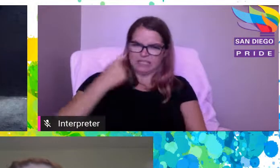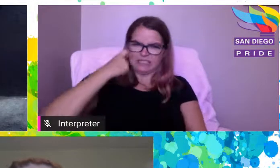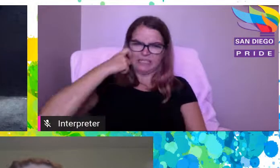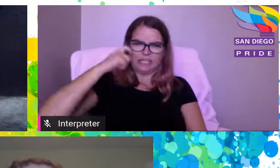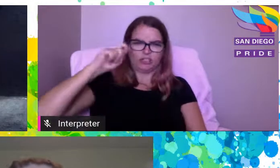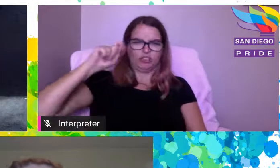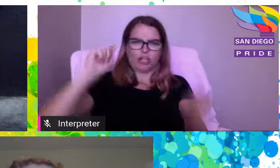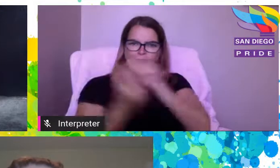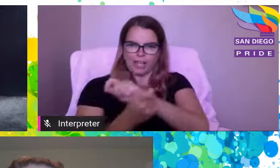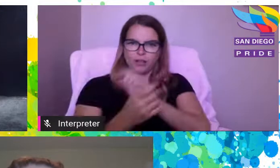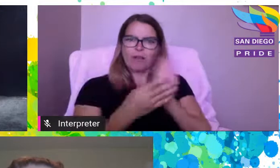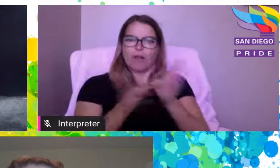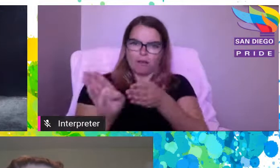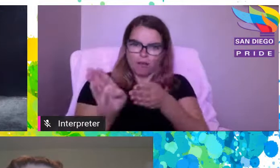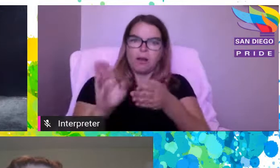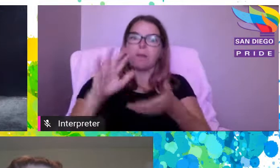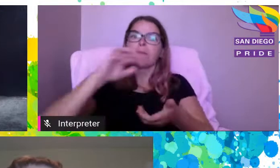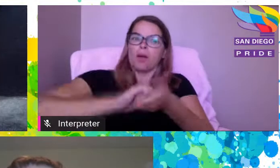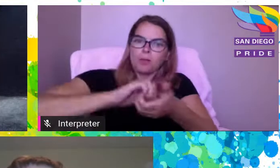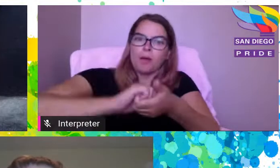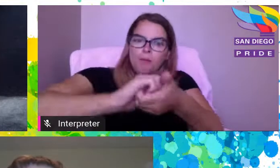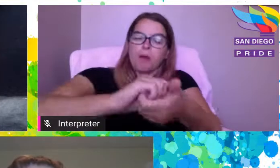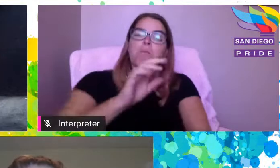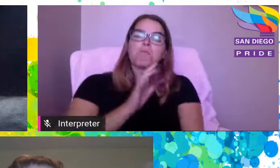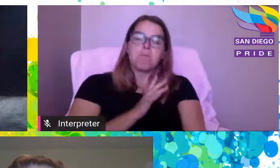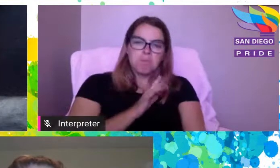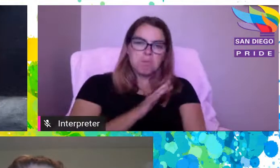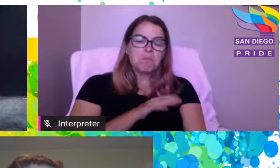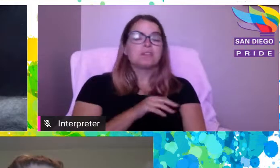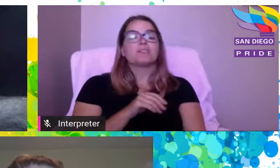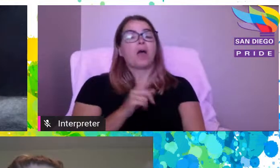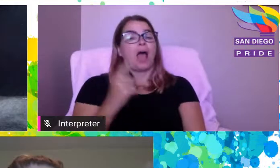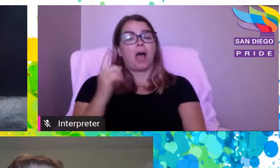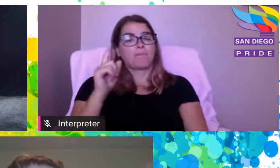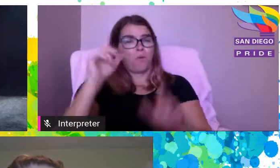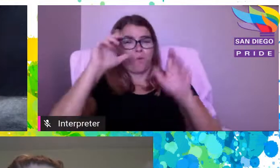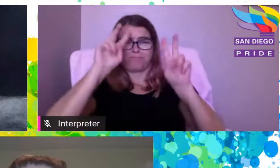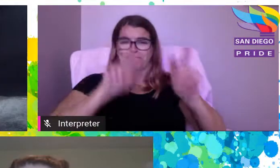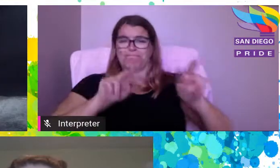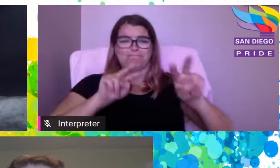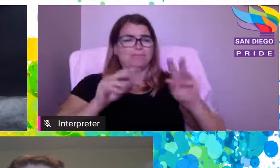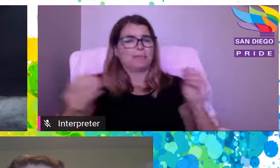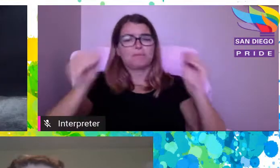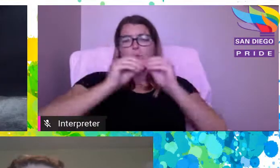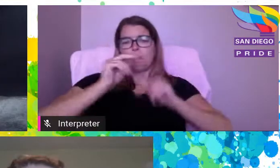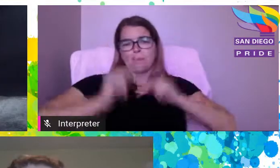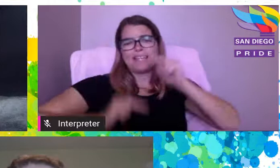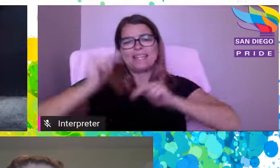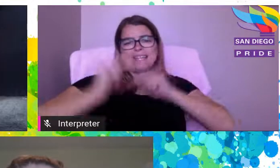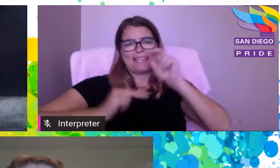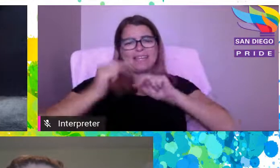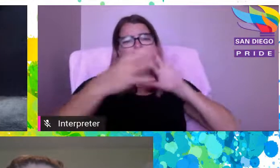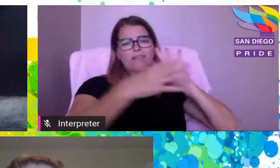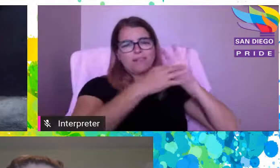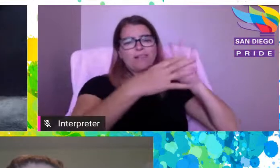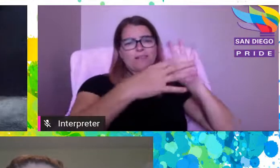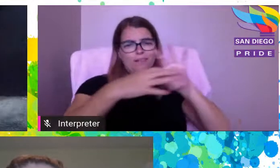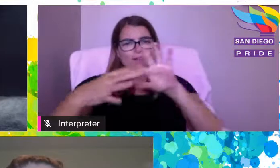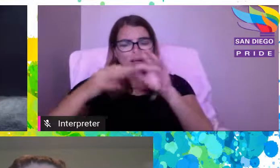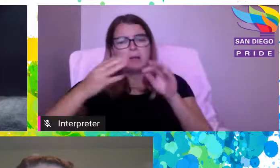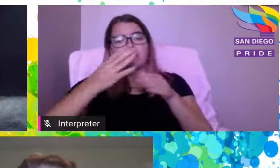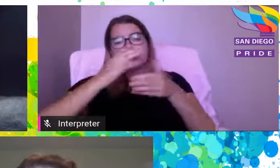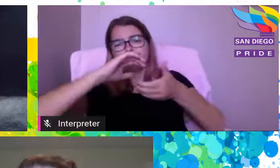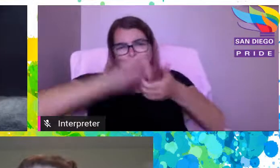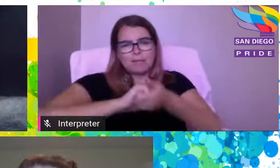And so I'm just really stoked that we get to continue to build that Balboa Park institutions partnership. Balboa